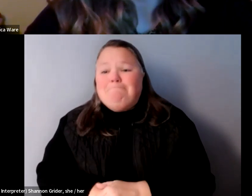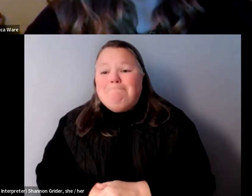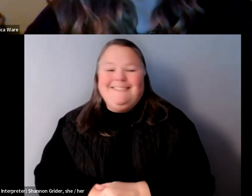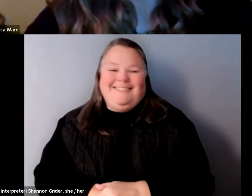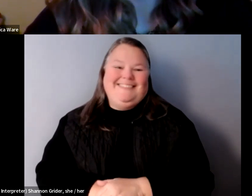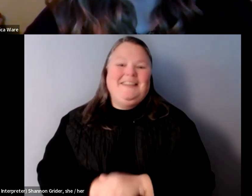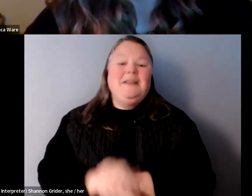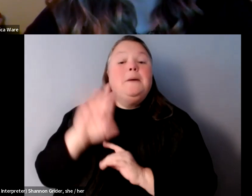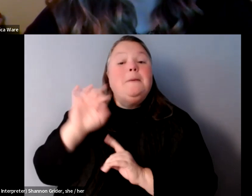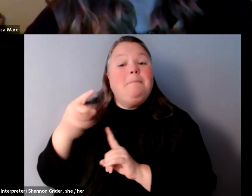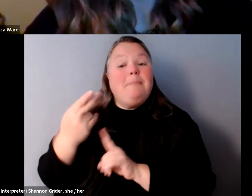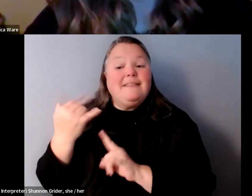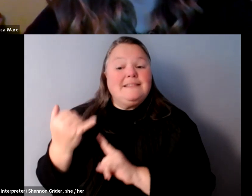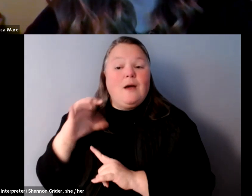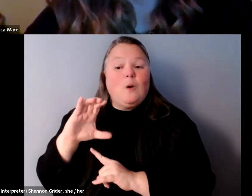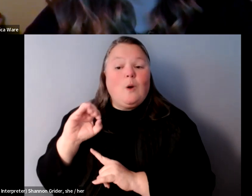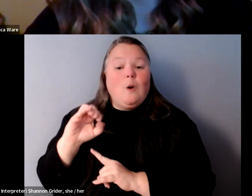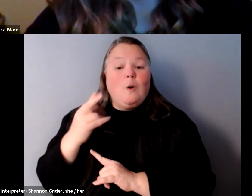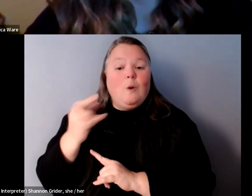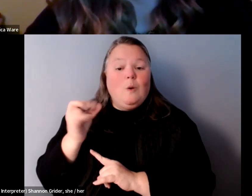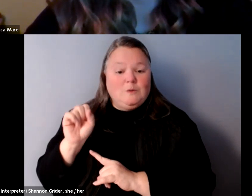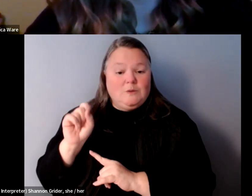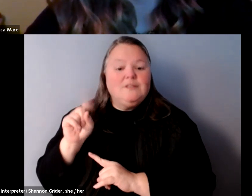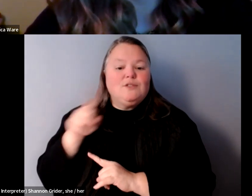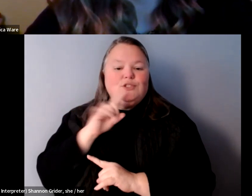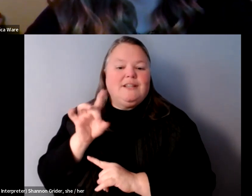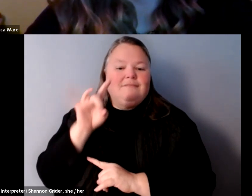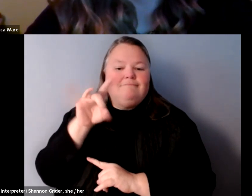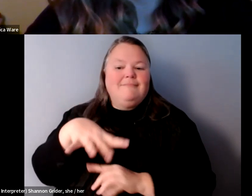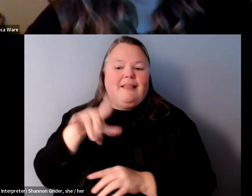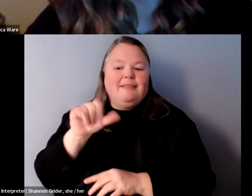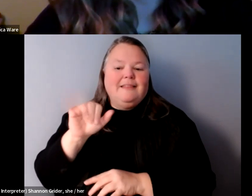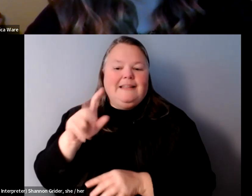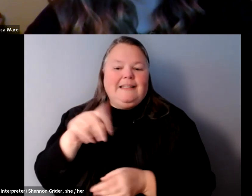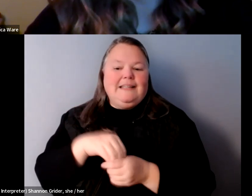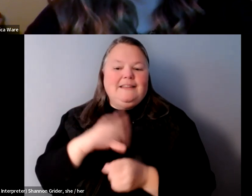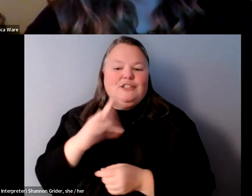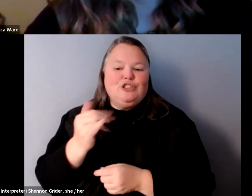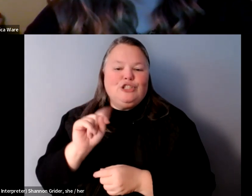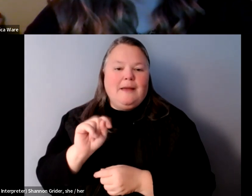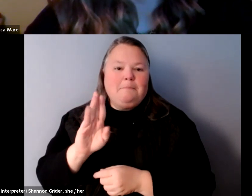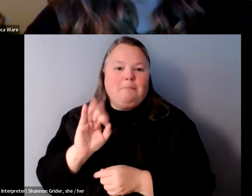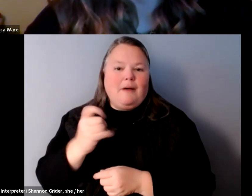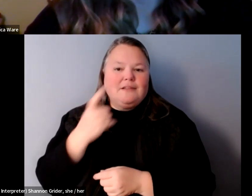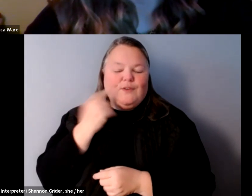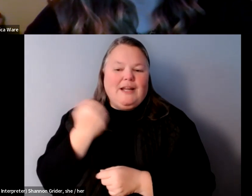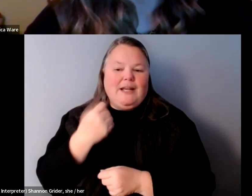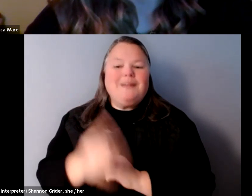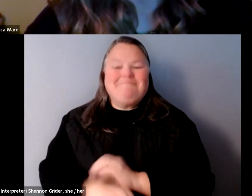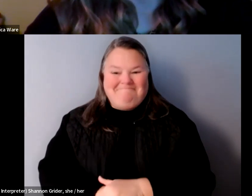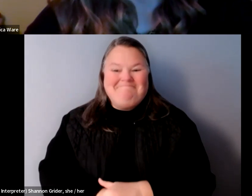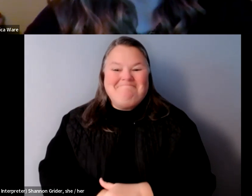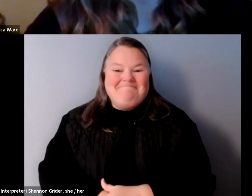Beth is now a co-host so that she can drop that link in the chat box for anyone that wants it.